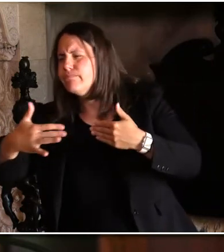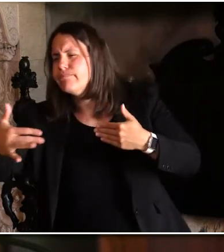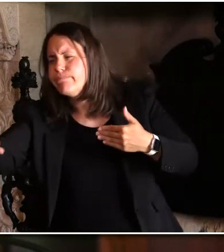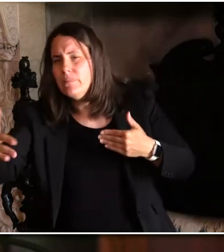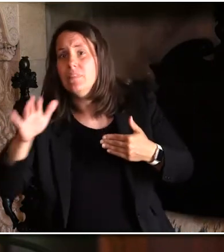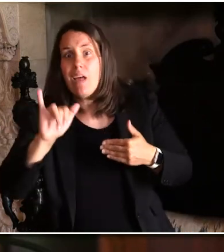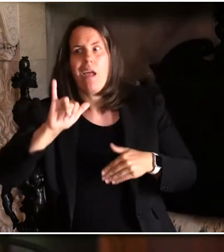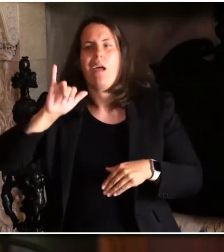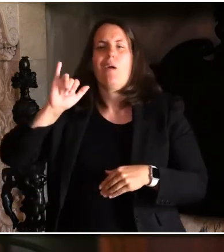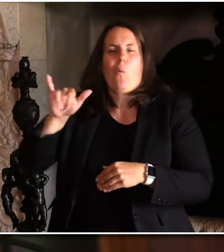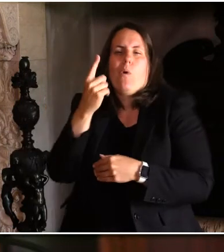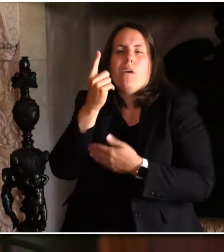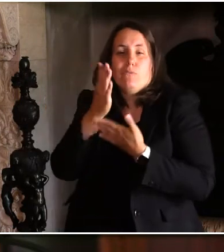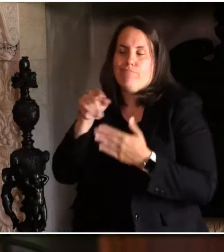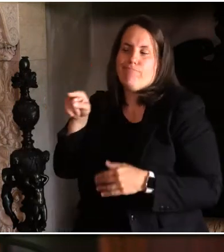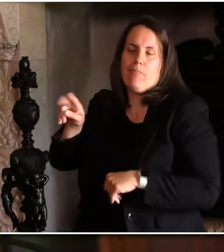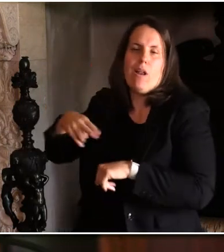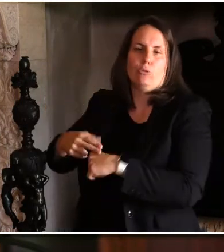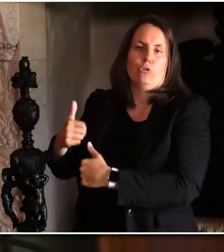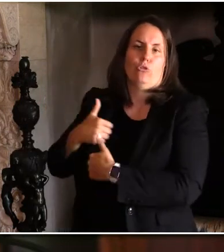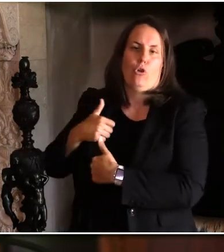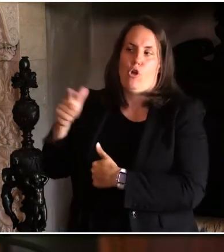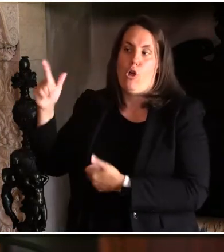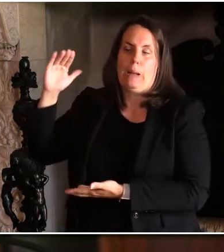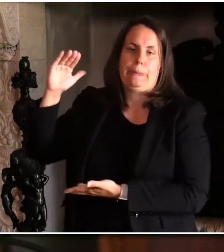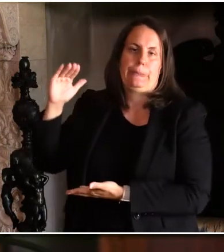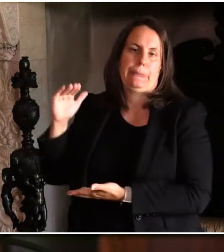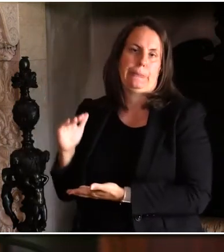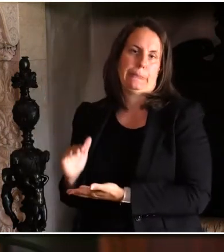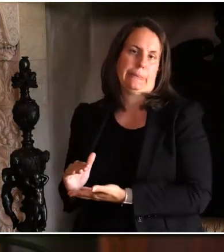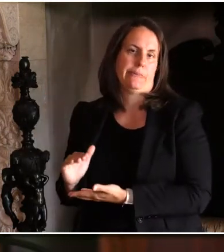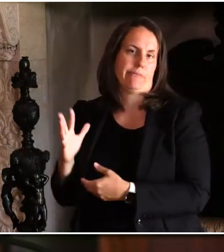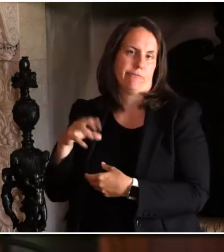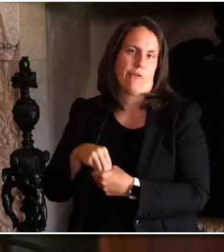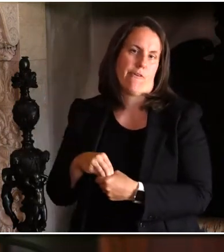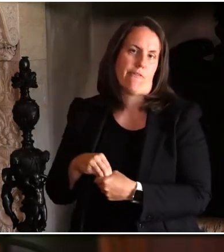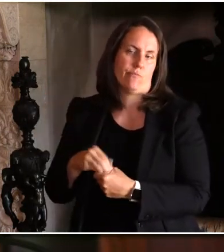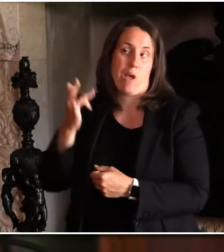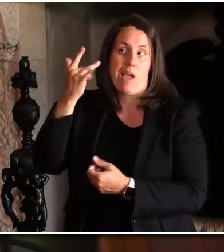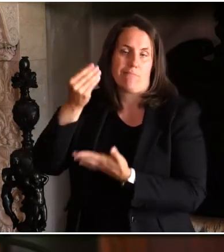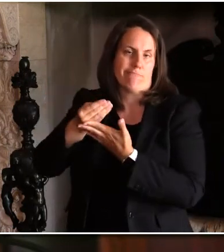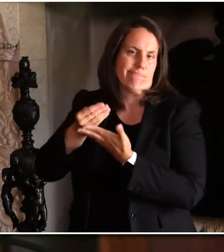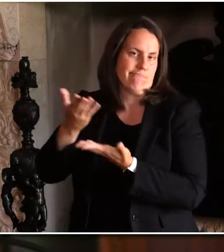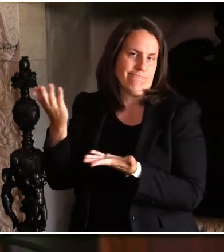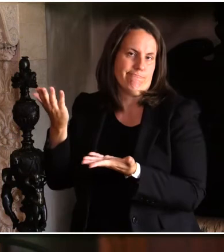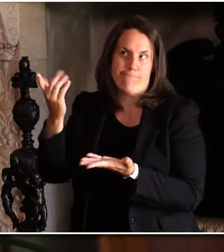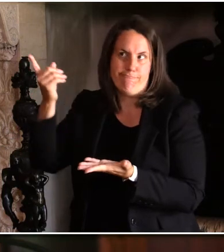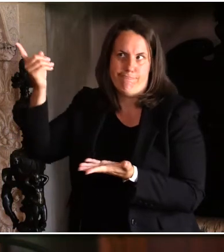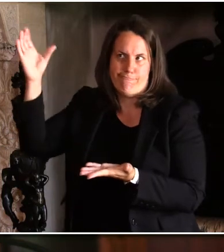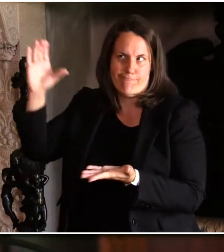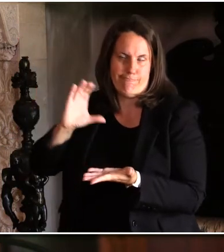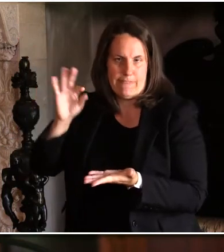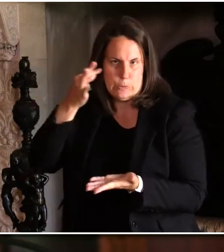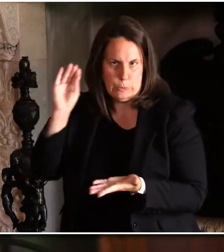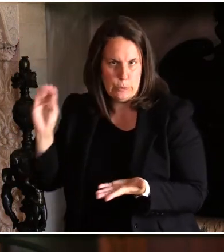that federal money goes away. But We're going to be asking the president to extend that.